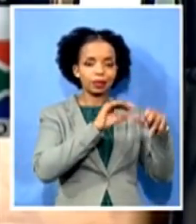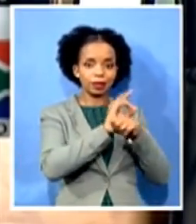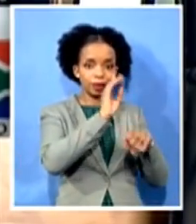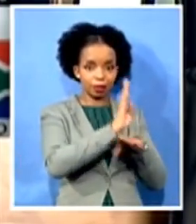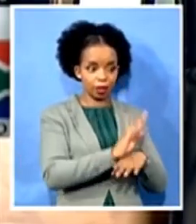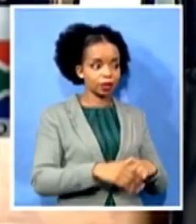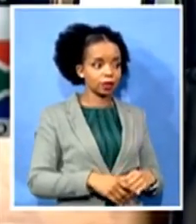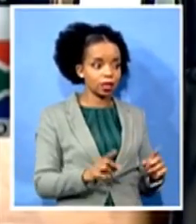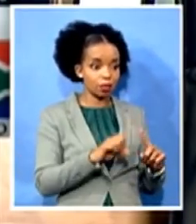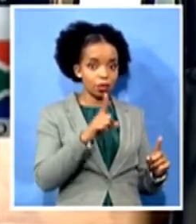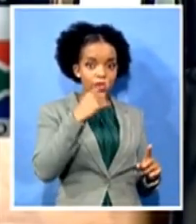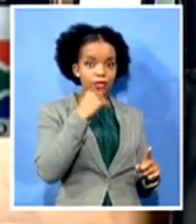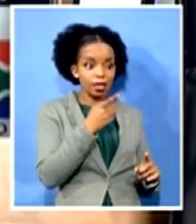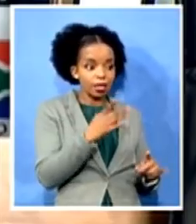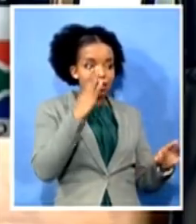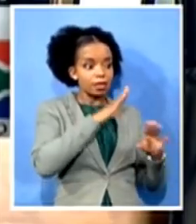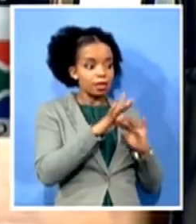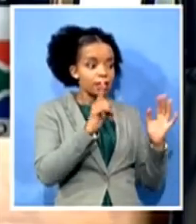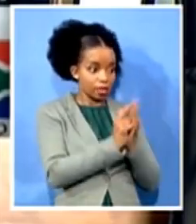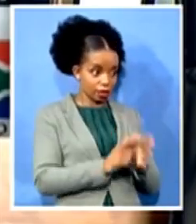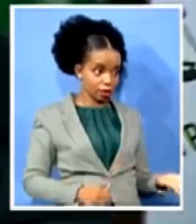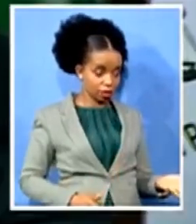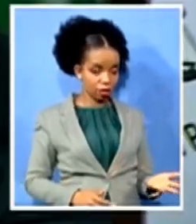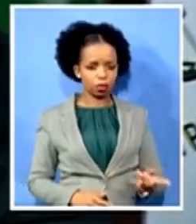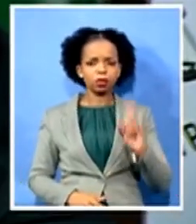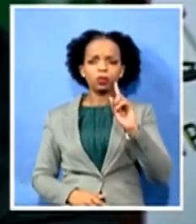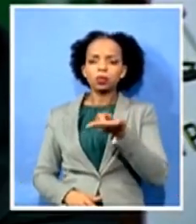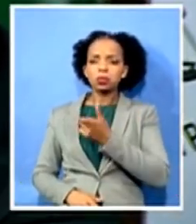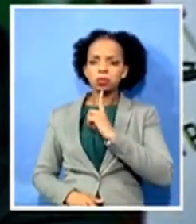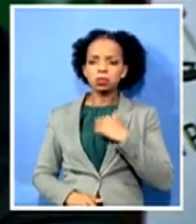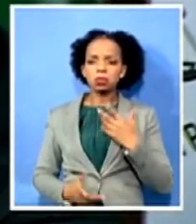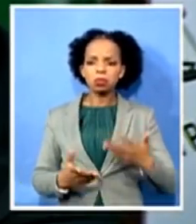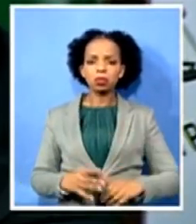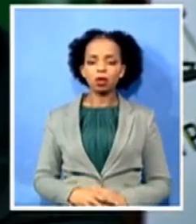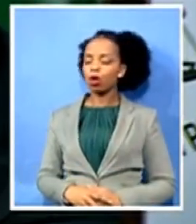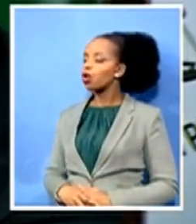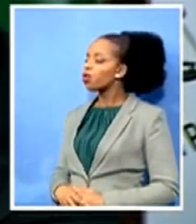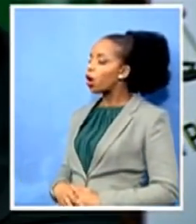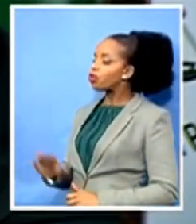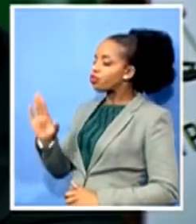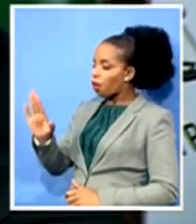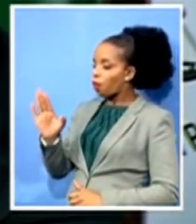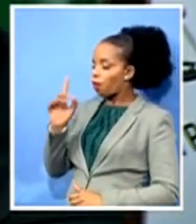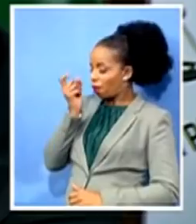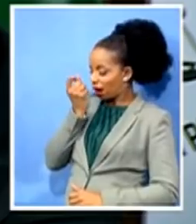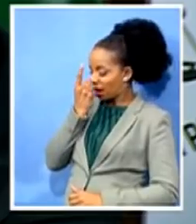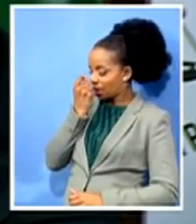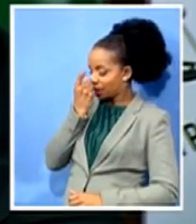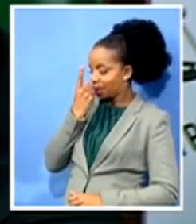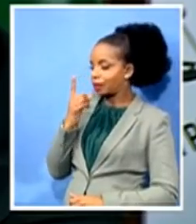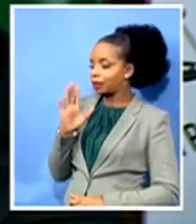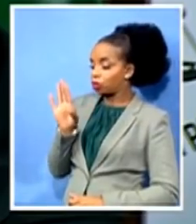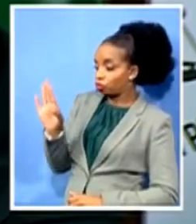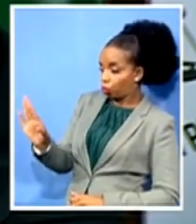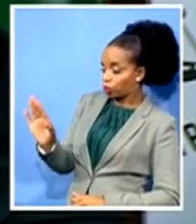Chair. What was your understanding of the implications or